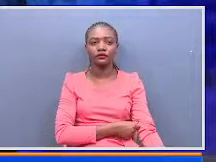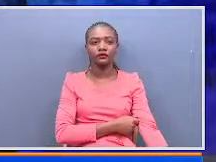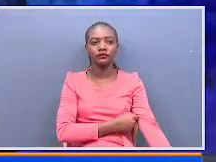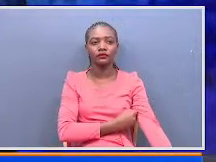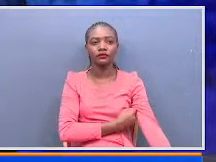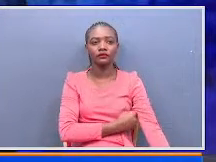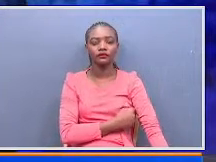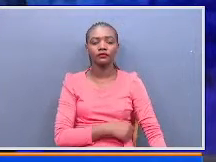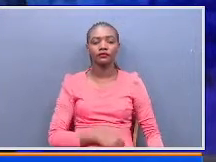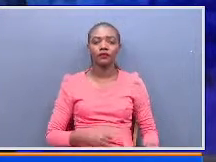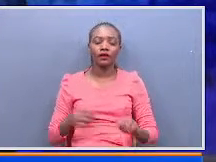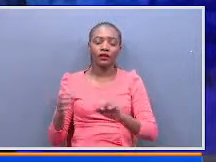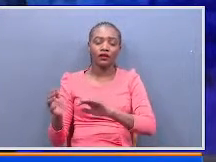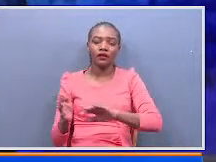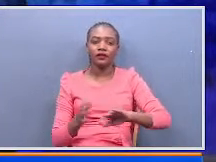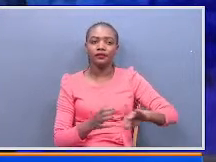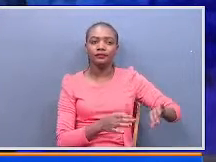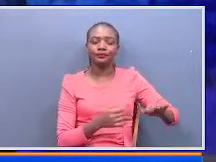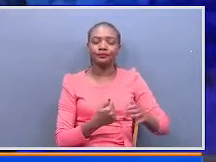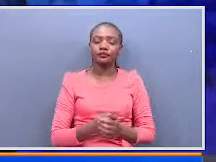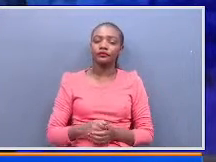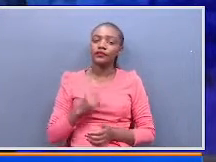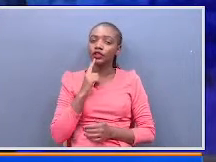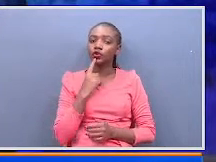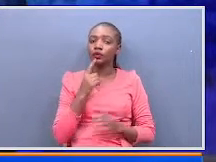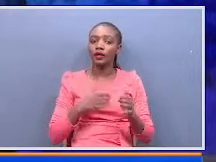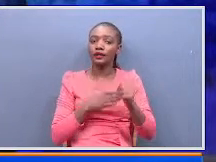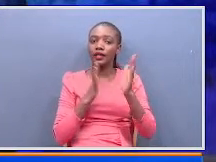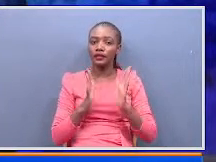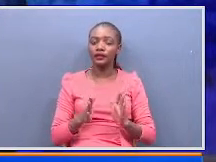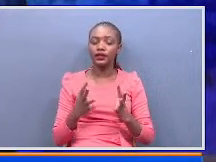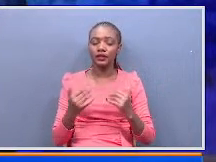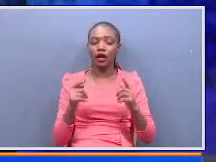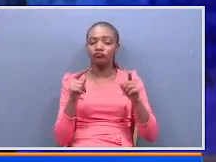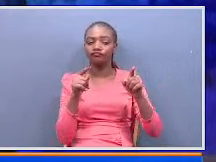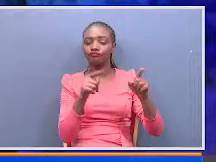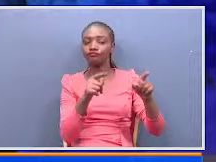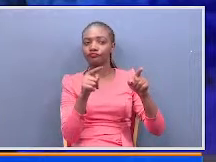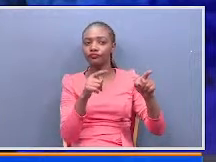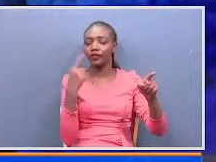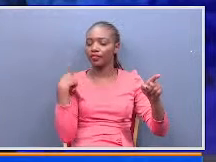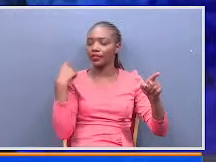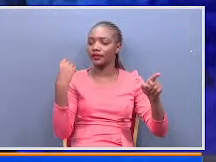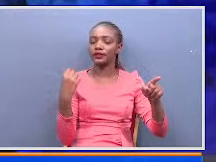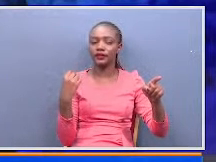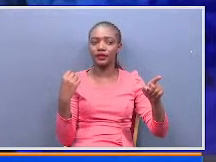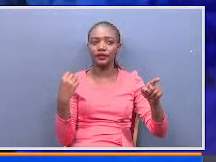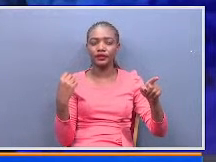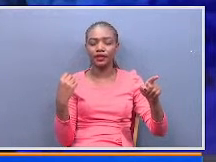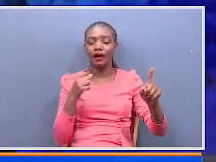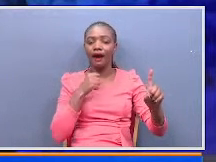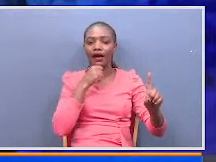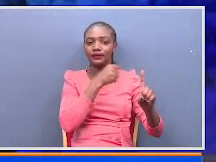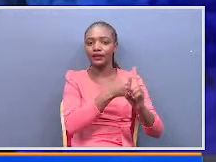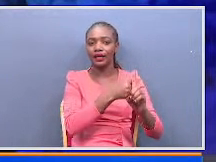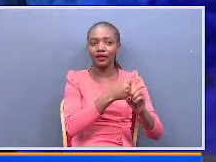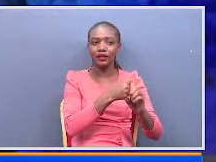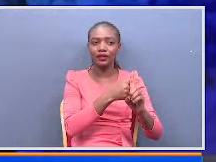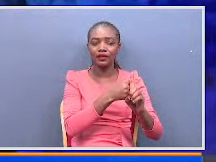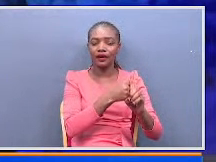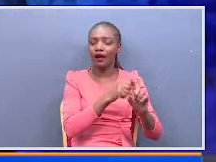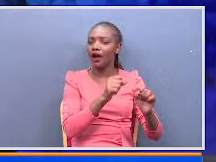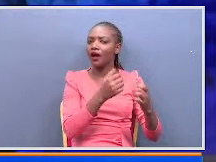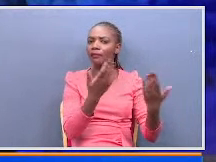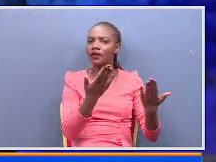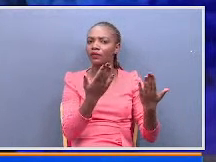47. On to security matters, Turkana leaders have condemned the recent spate of attacks which have been witnessed